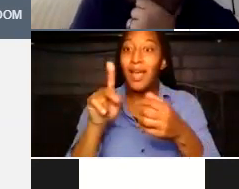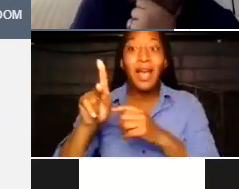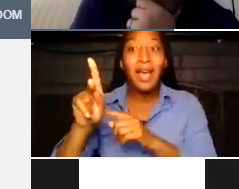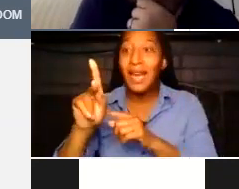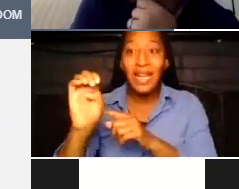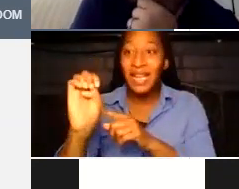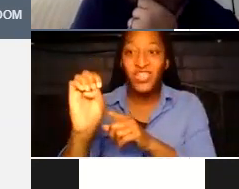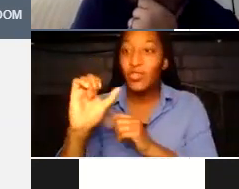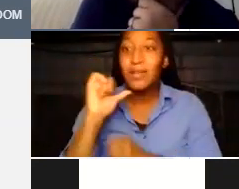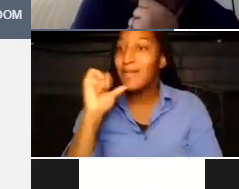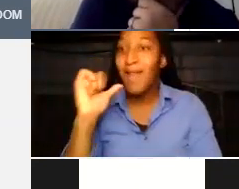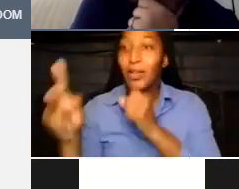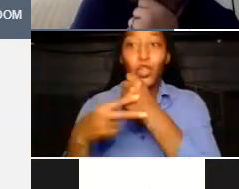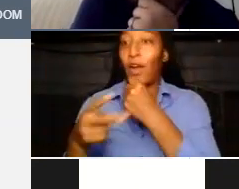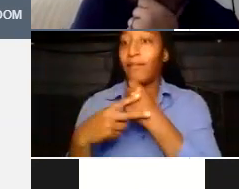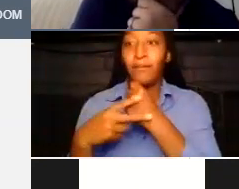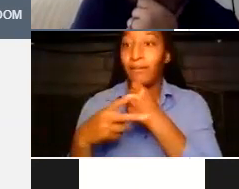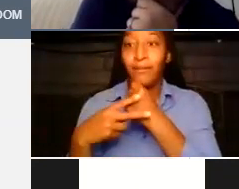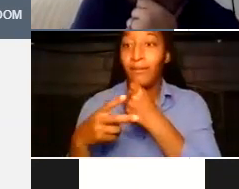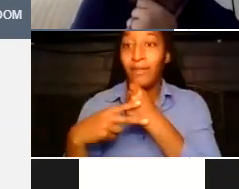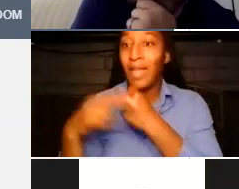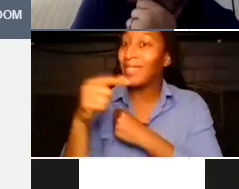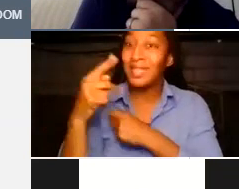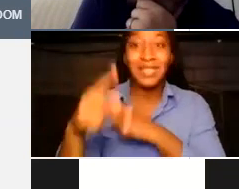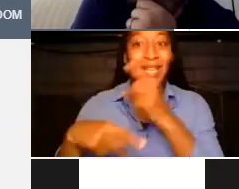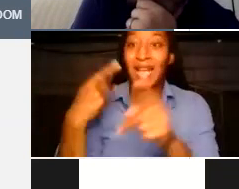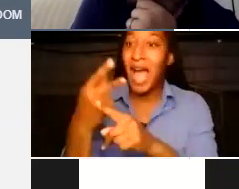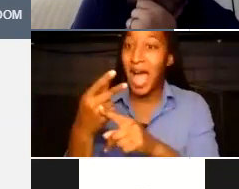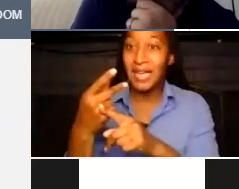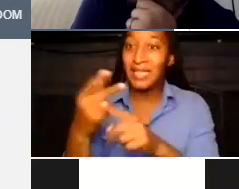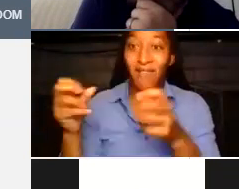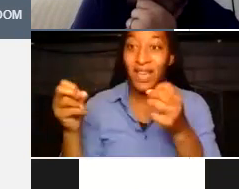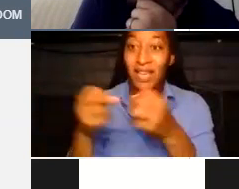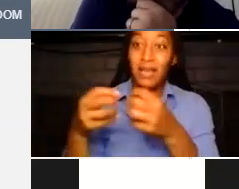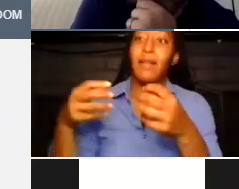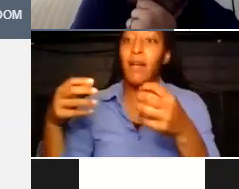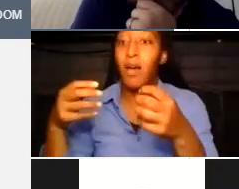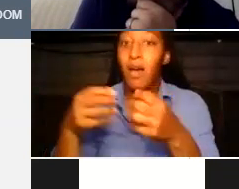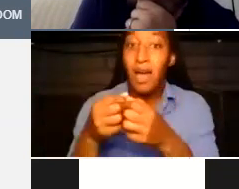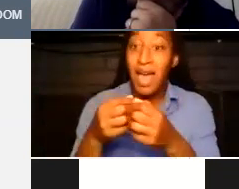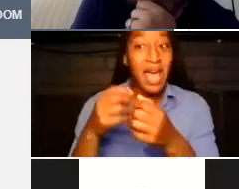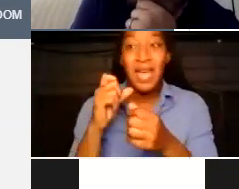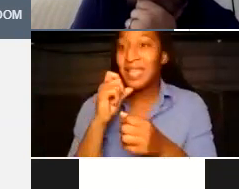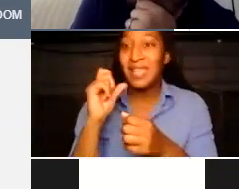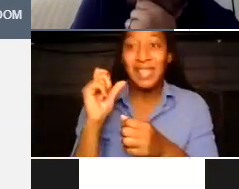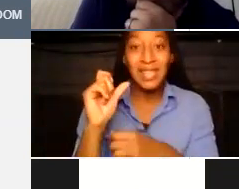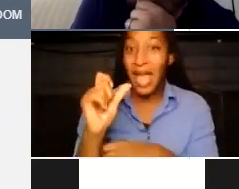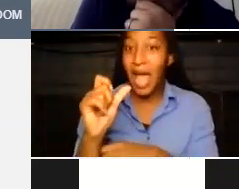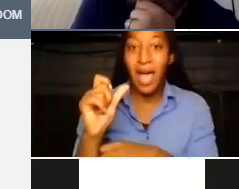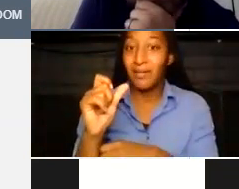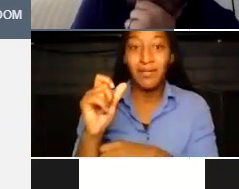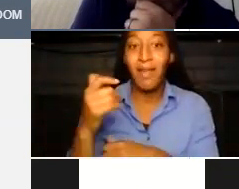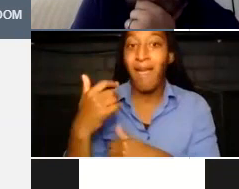conserved. So momentum is still conserved in this inelastic collision.